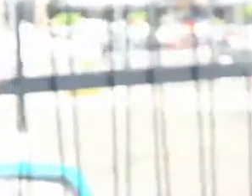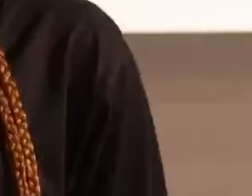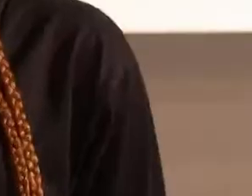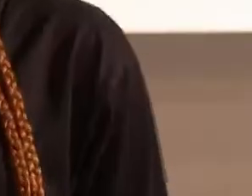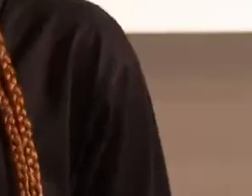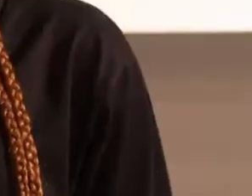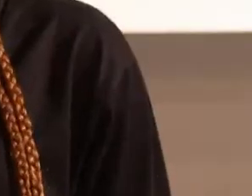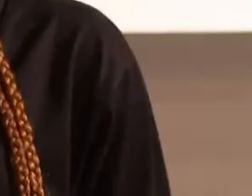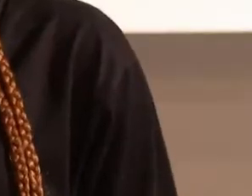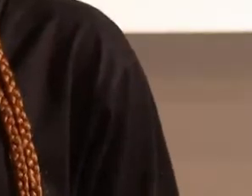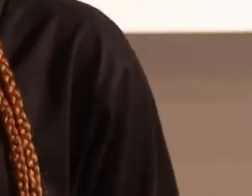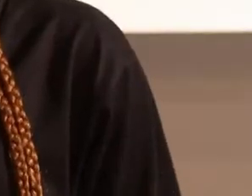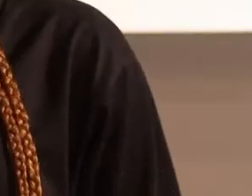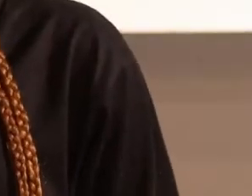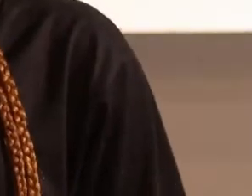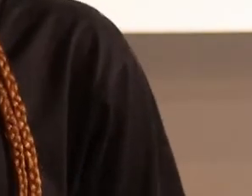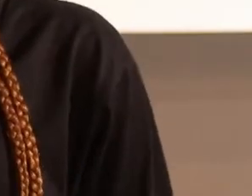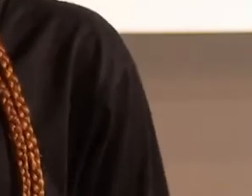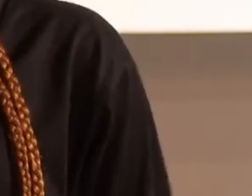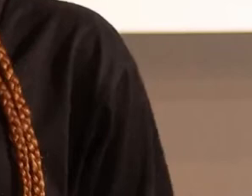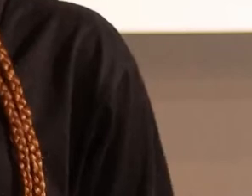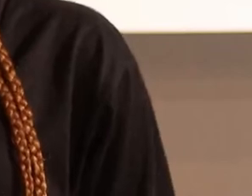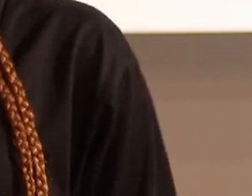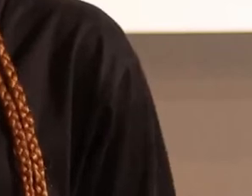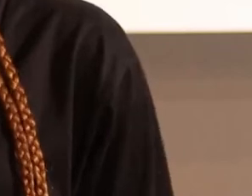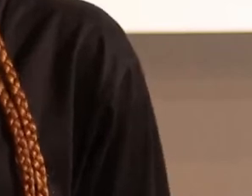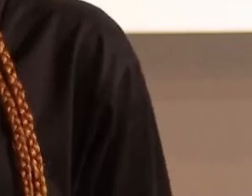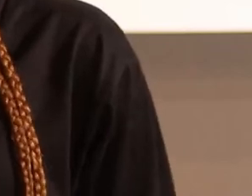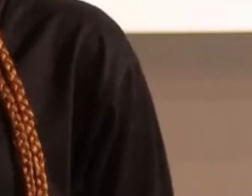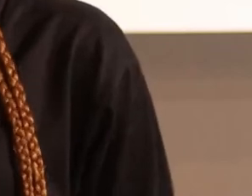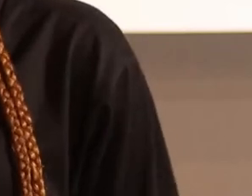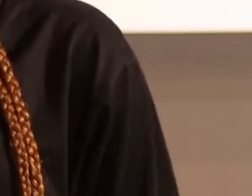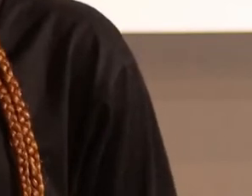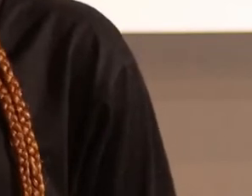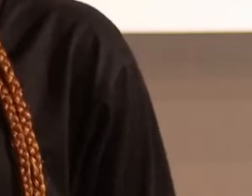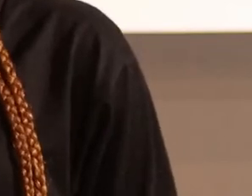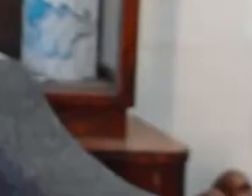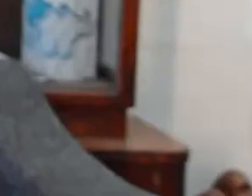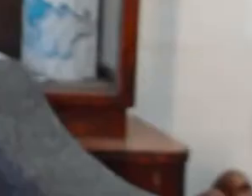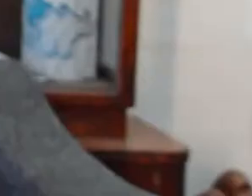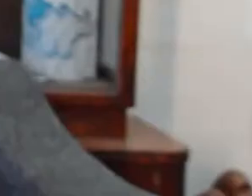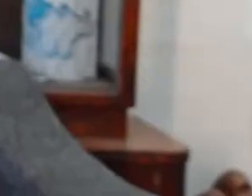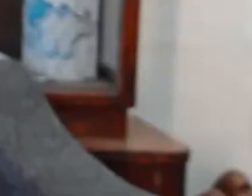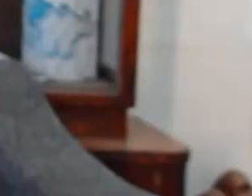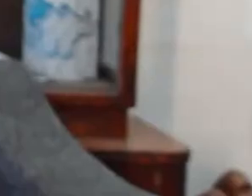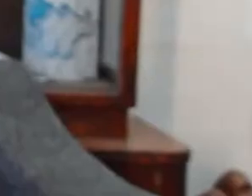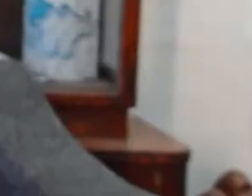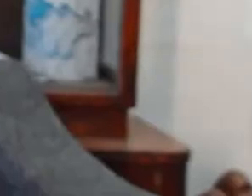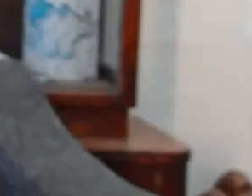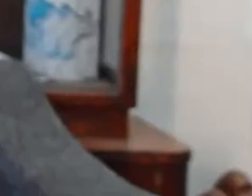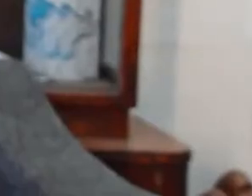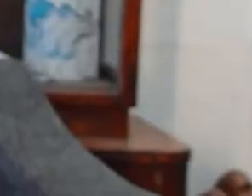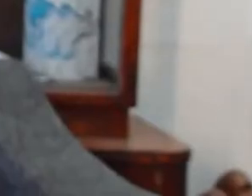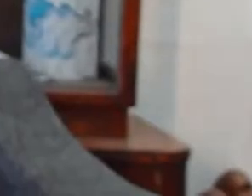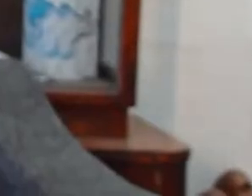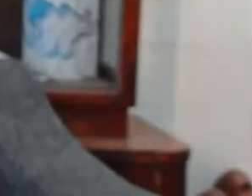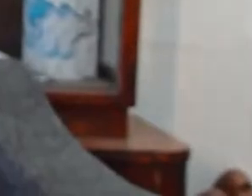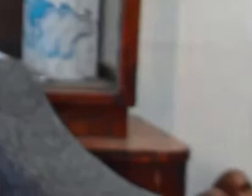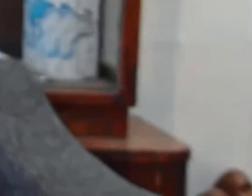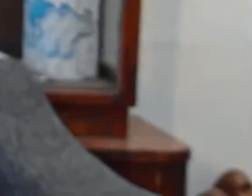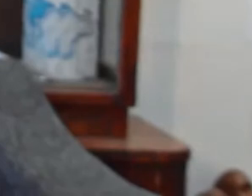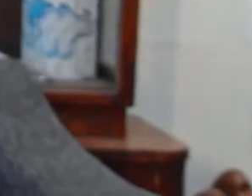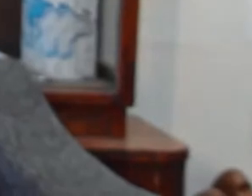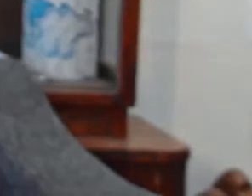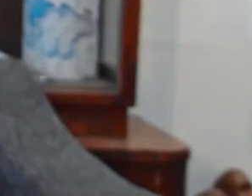And what would life be without this program of government? But would it ever be enough? Yes, that's why I am the